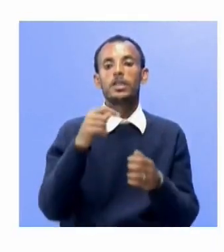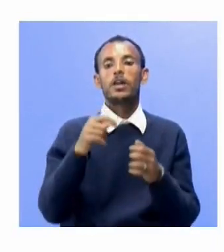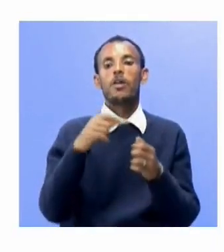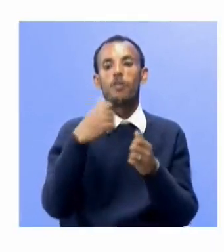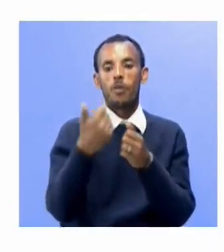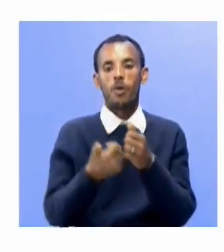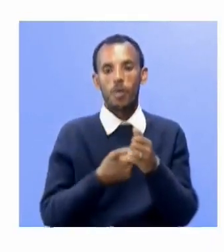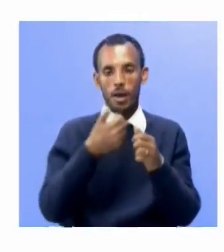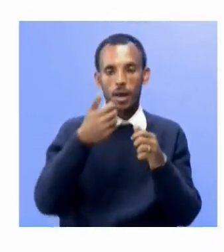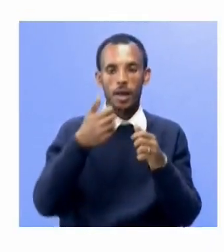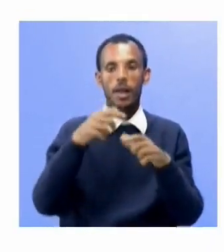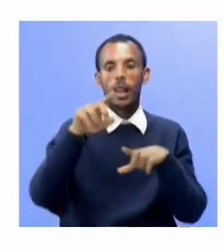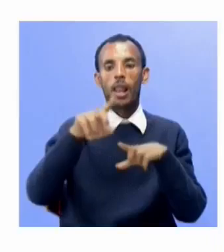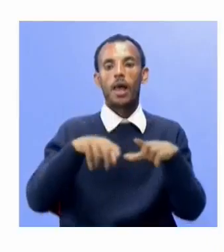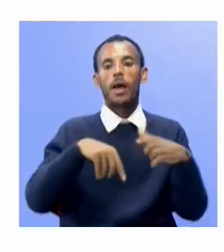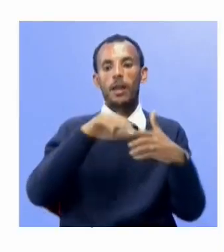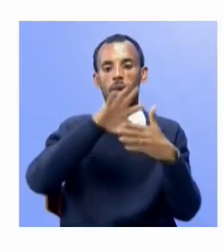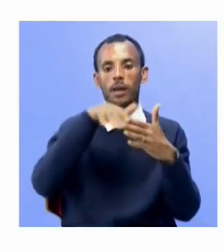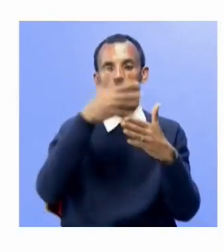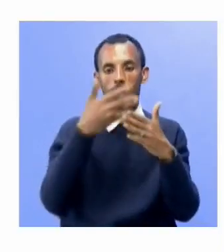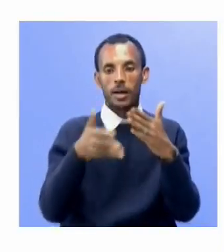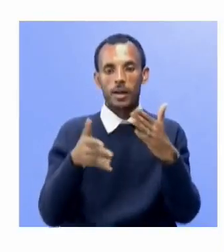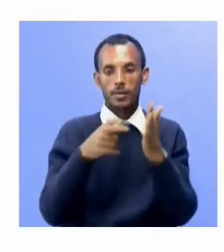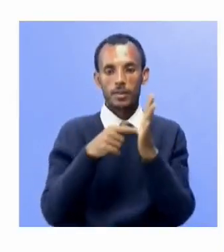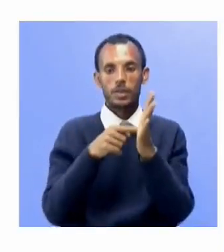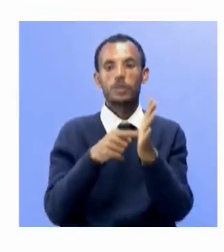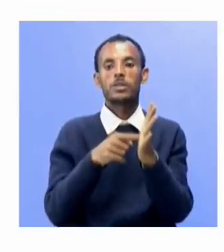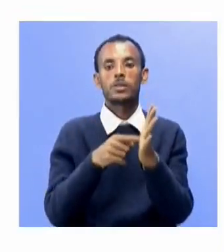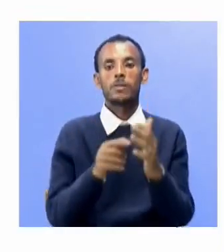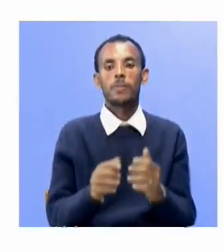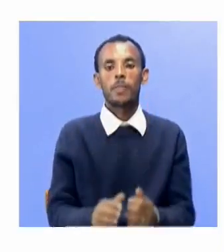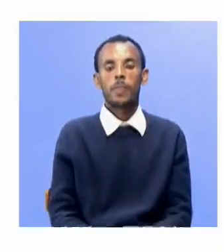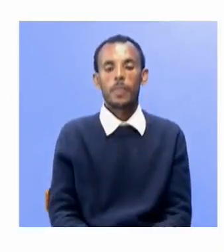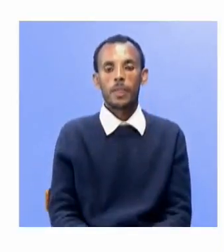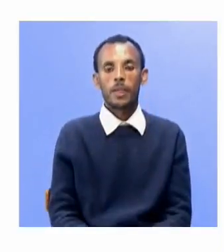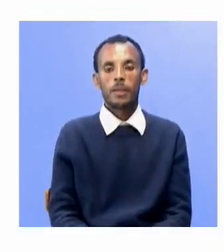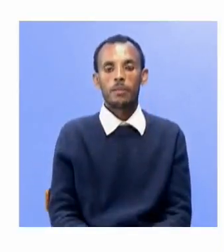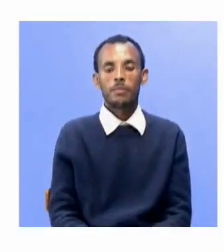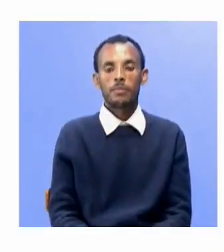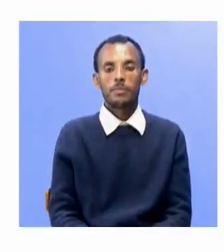shows. The following line graph shows